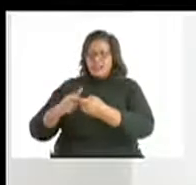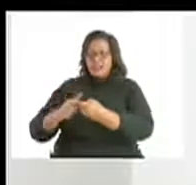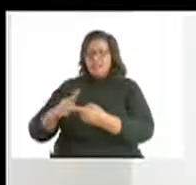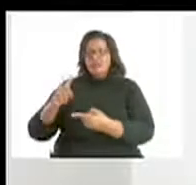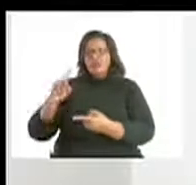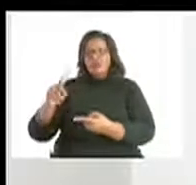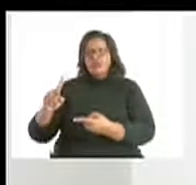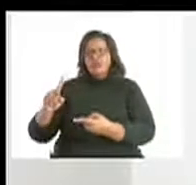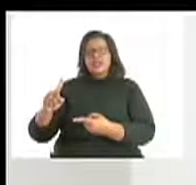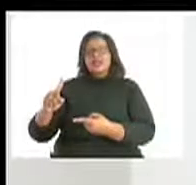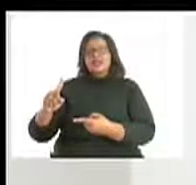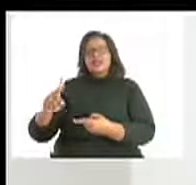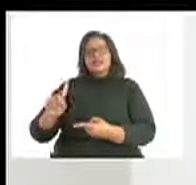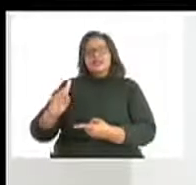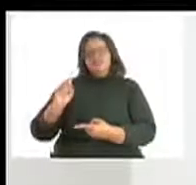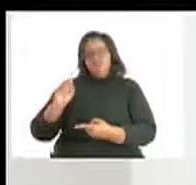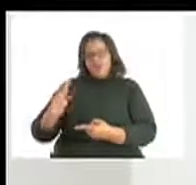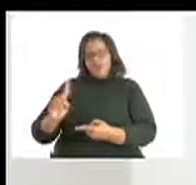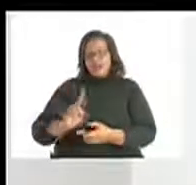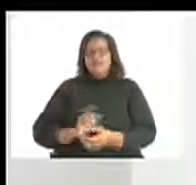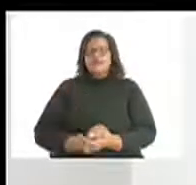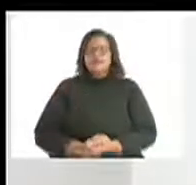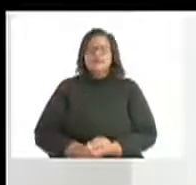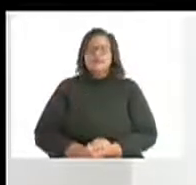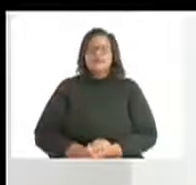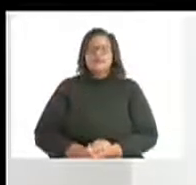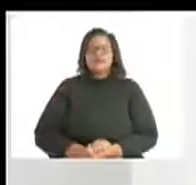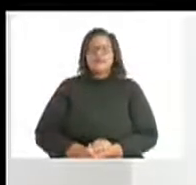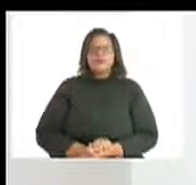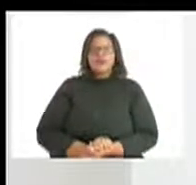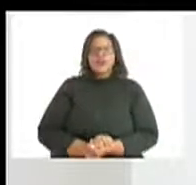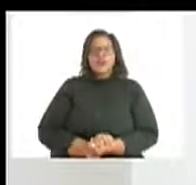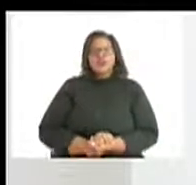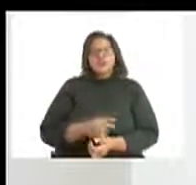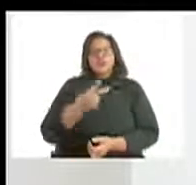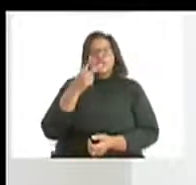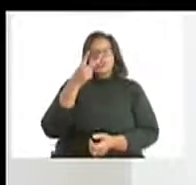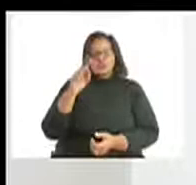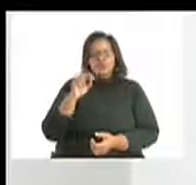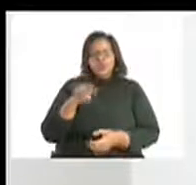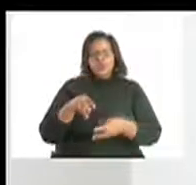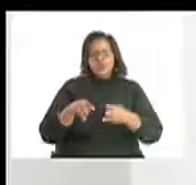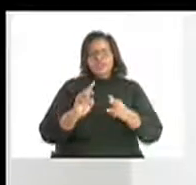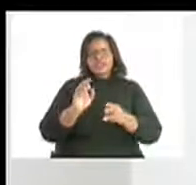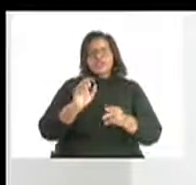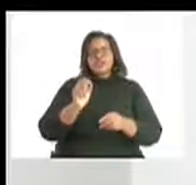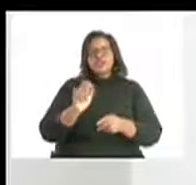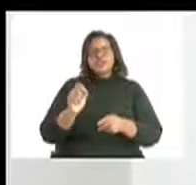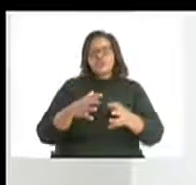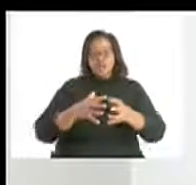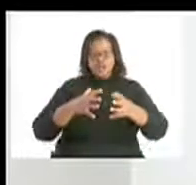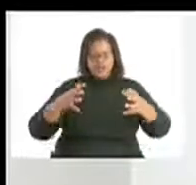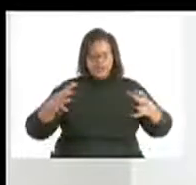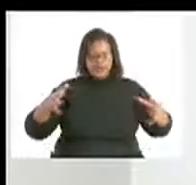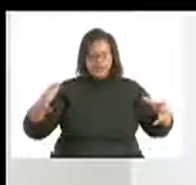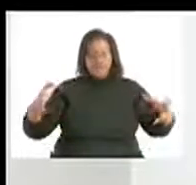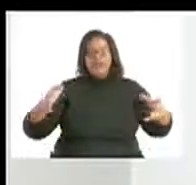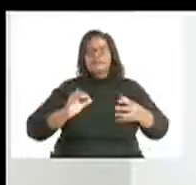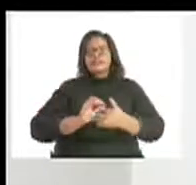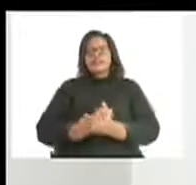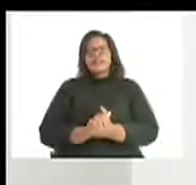1 times 1 equals 1. So that is 2 ways how we can write numbers in expanded